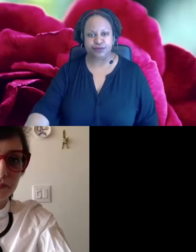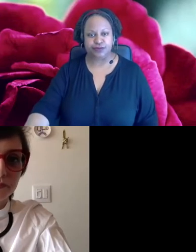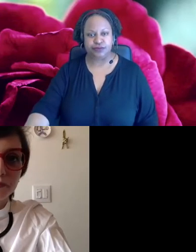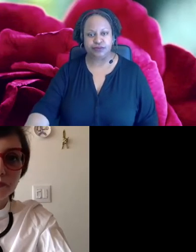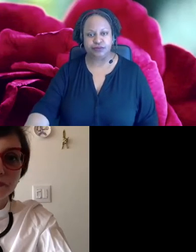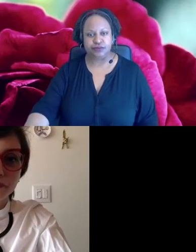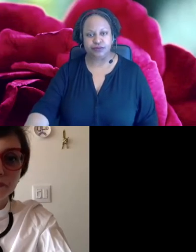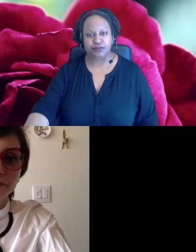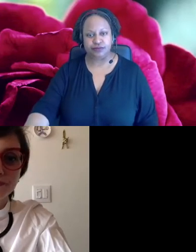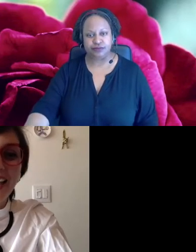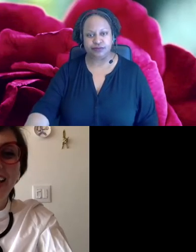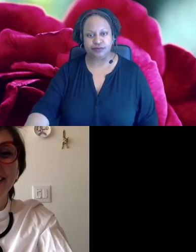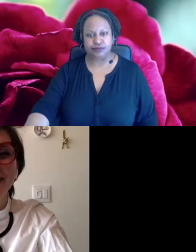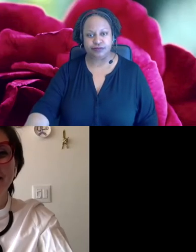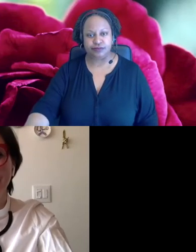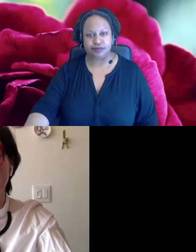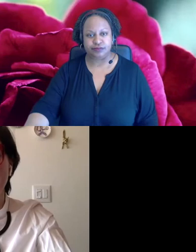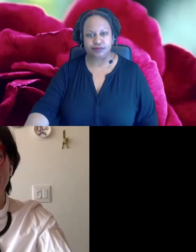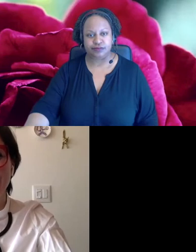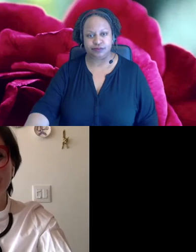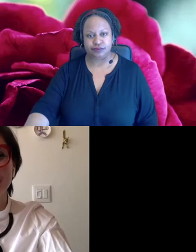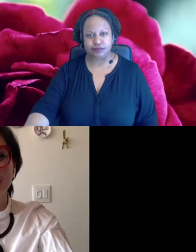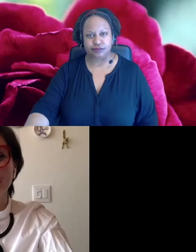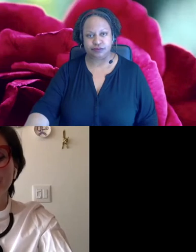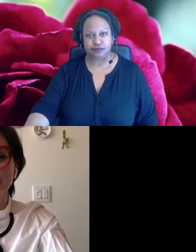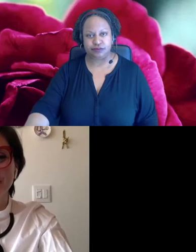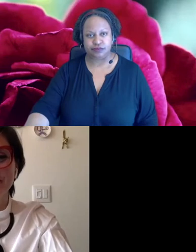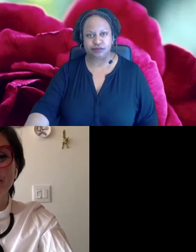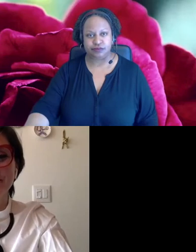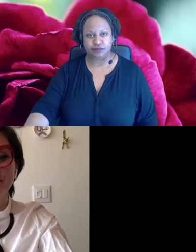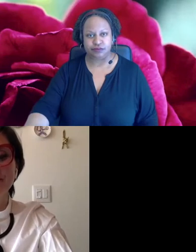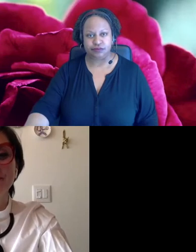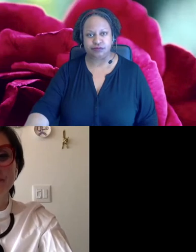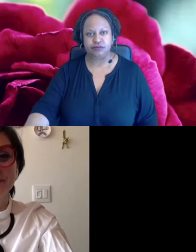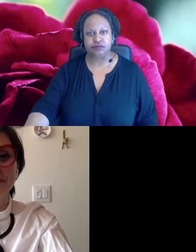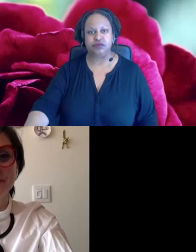That's a lot of stuff. The materials that